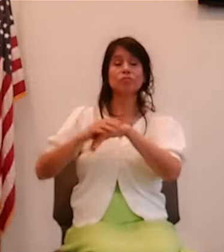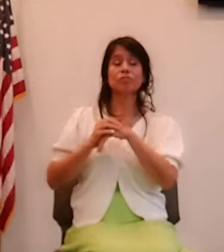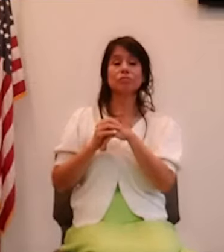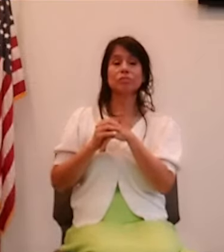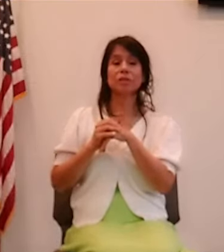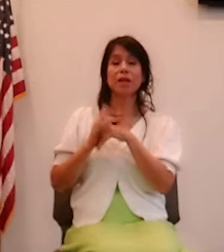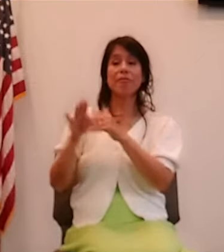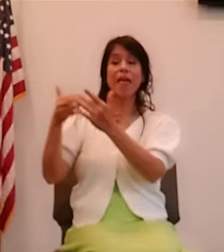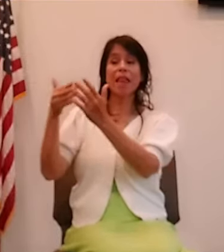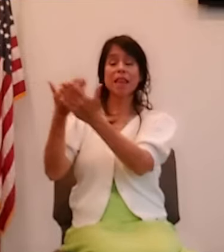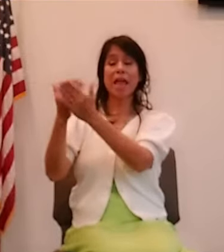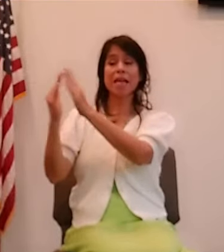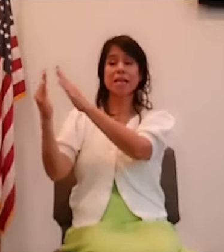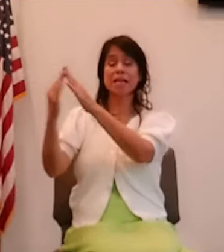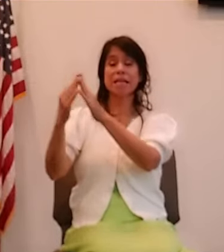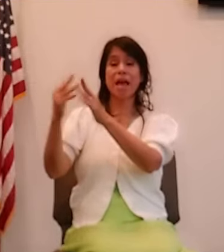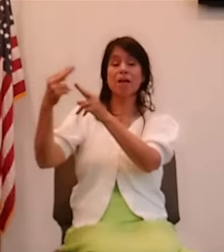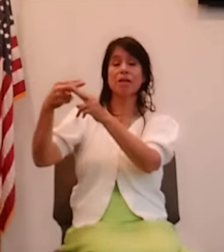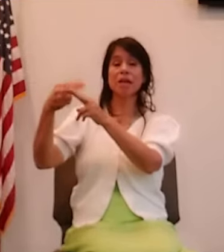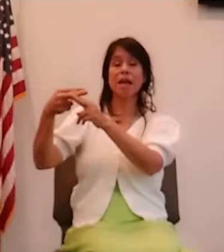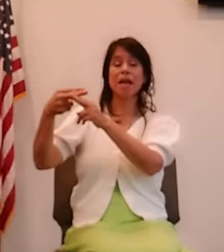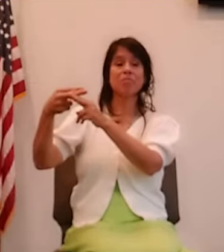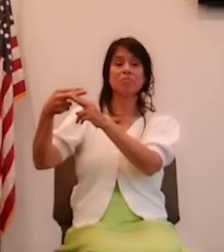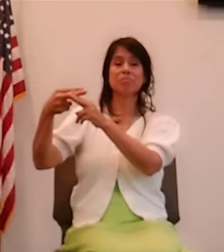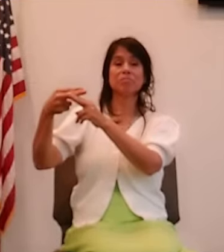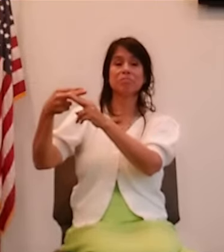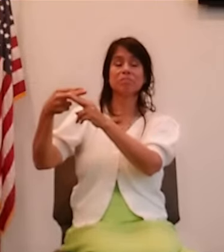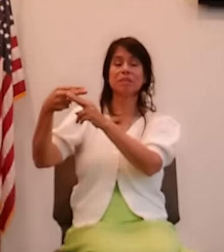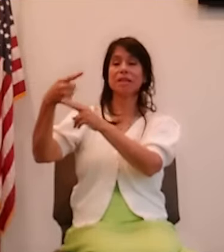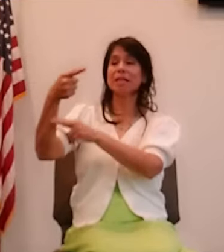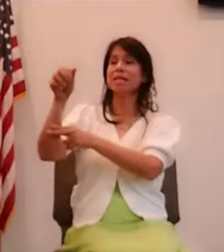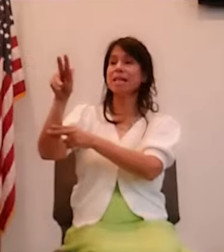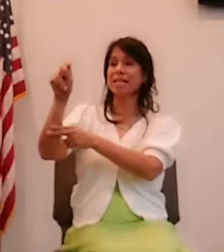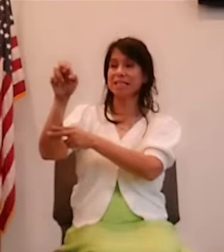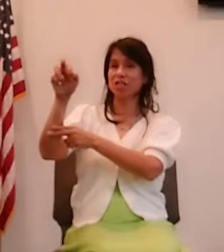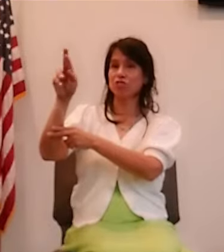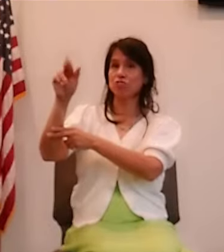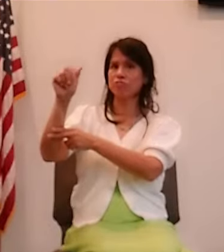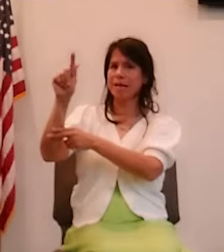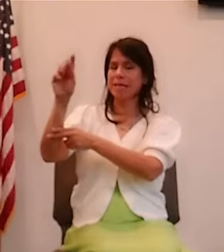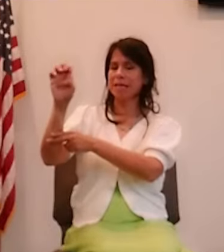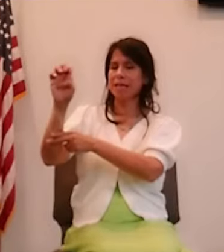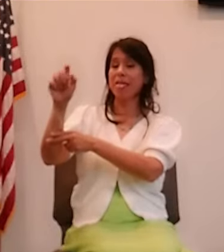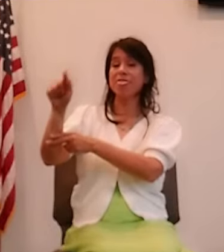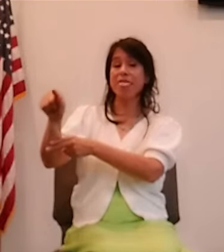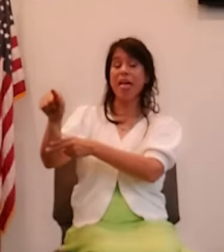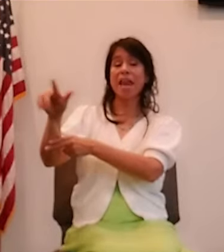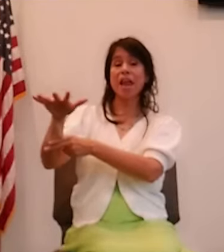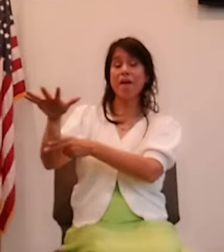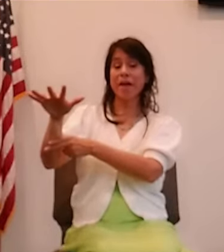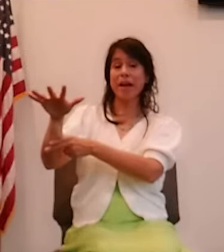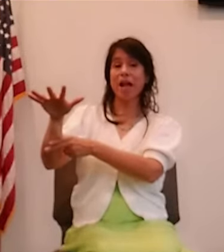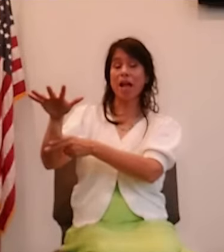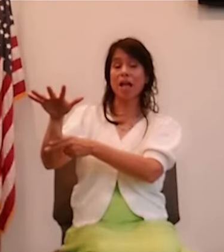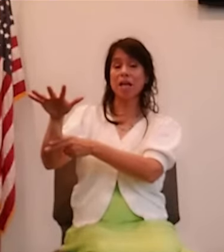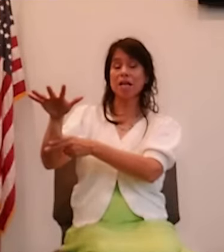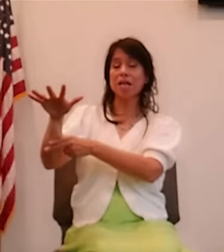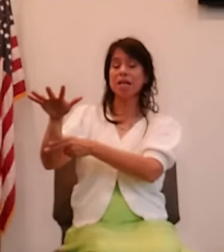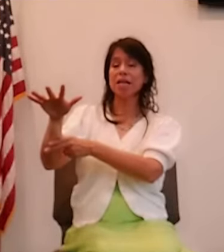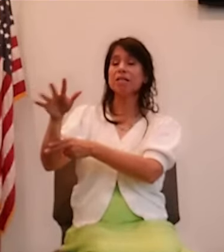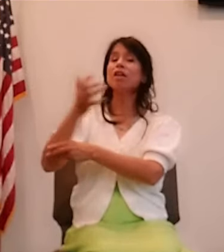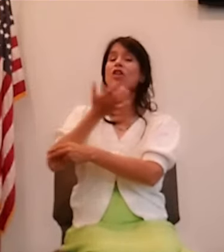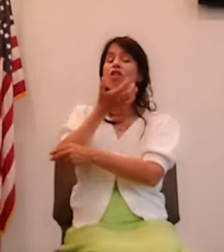Gennesaret was a 2-mile by 4-mile garden spot. You gotta love the symbolism and the reality